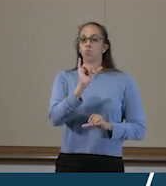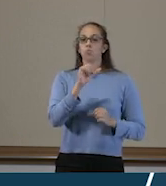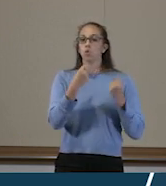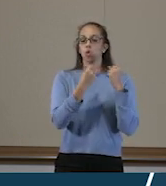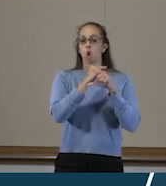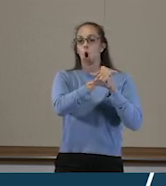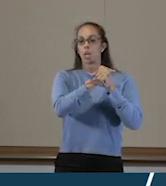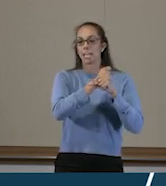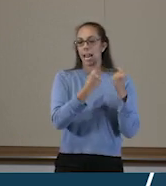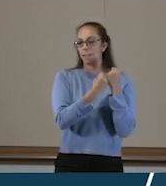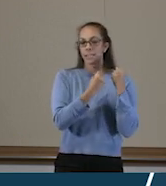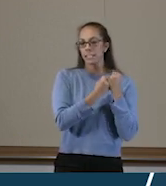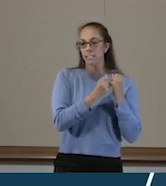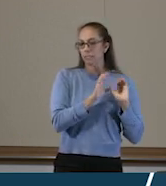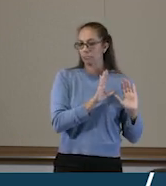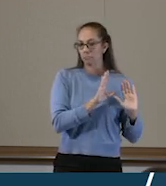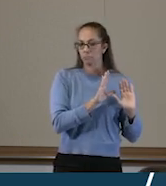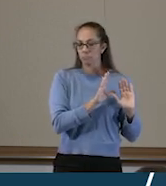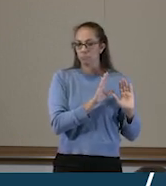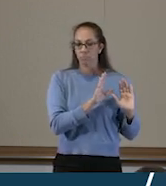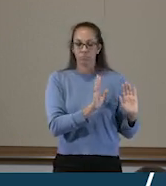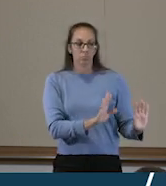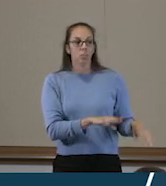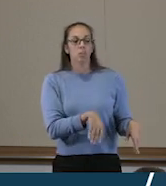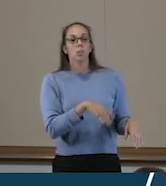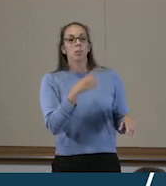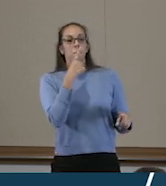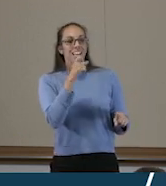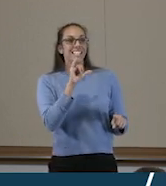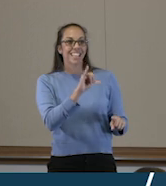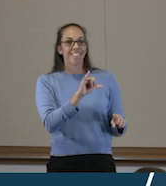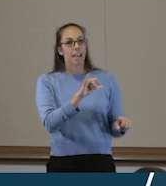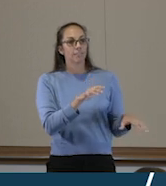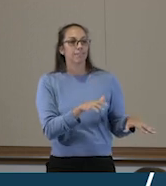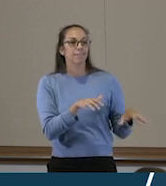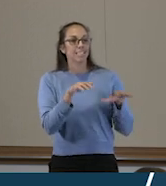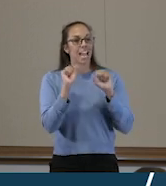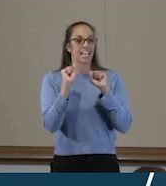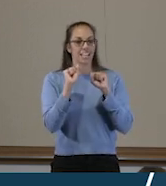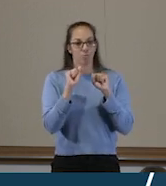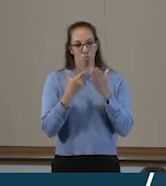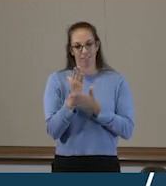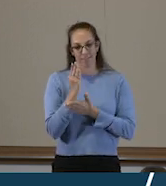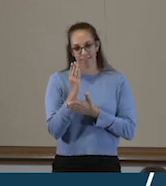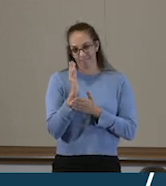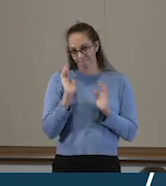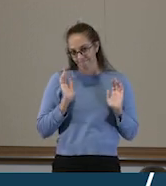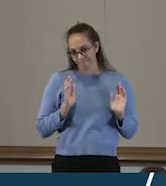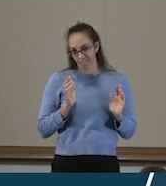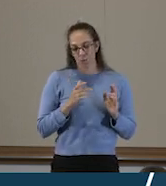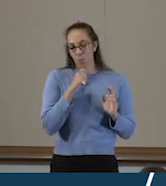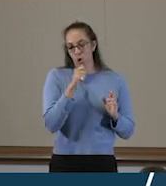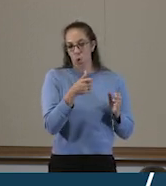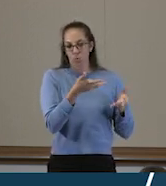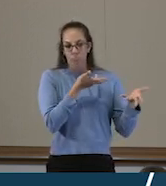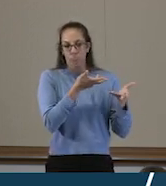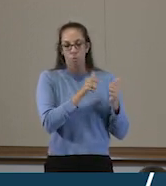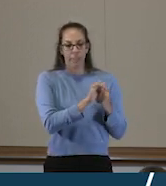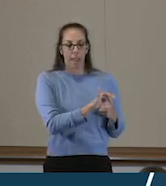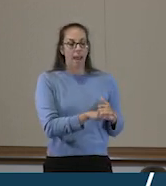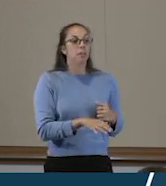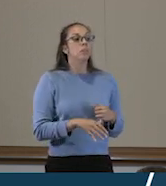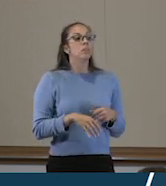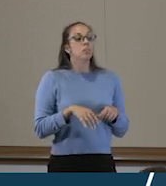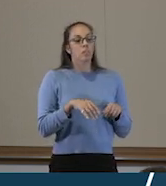We, because that is taking away rights. It's again. I'm also